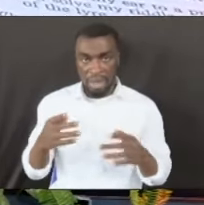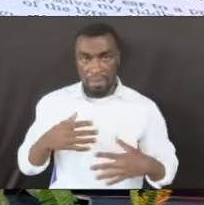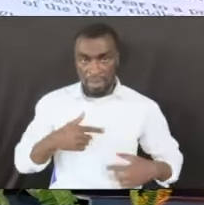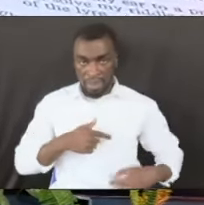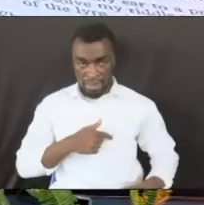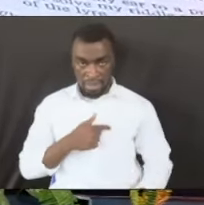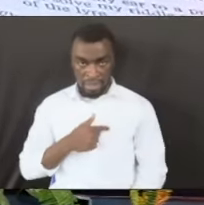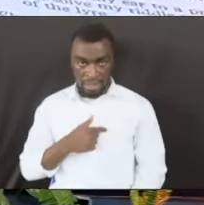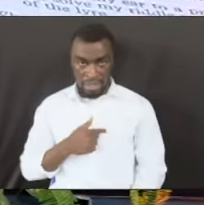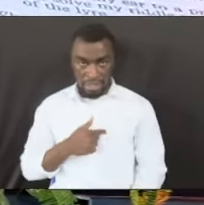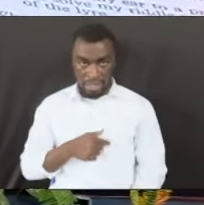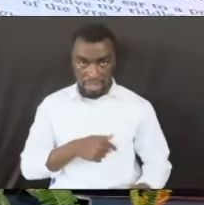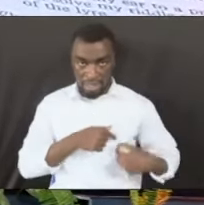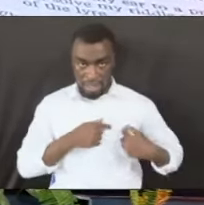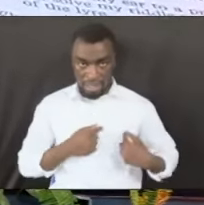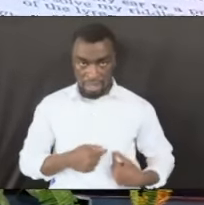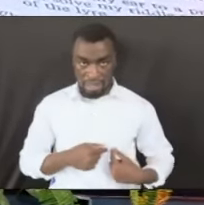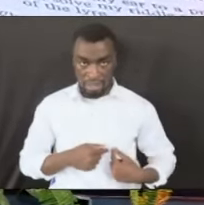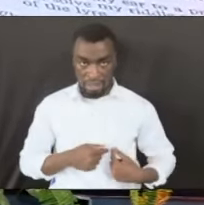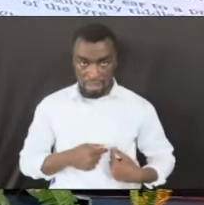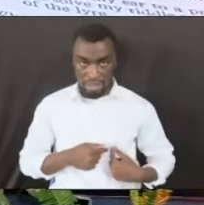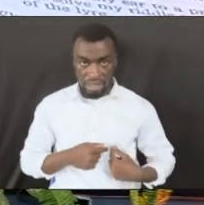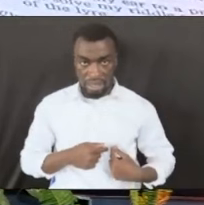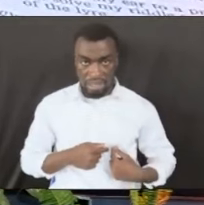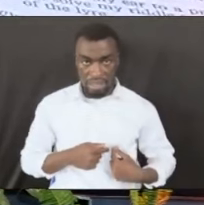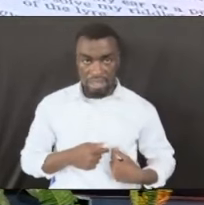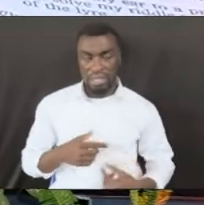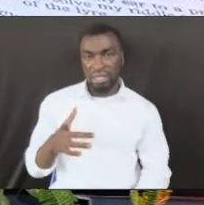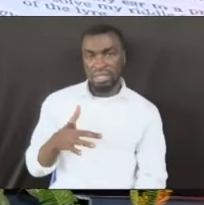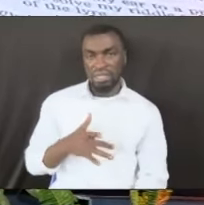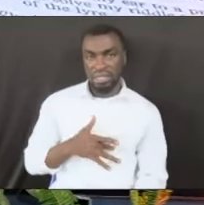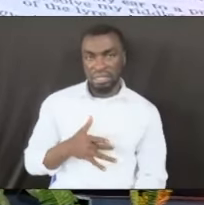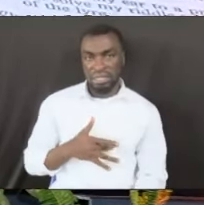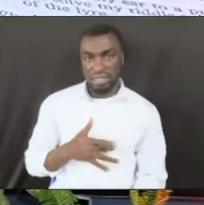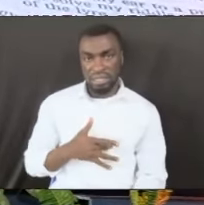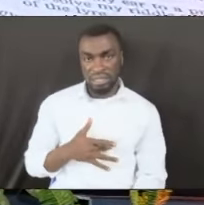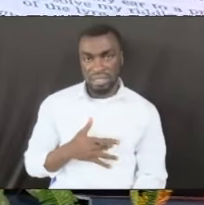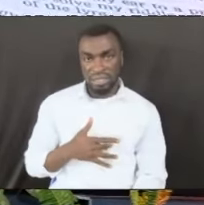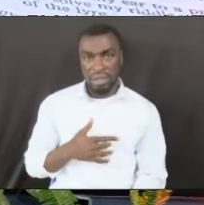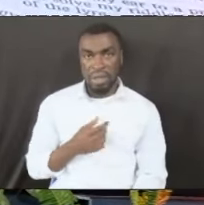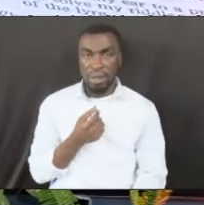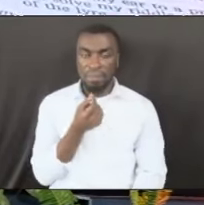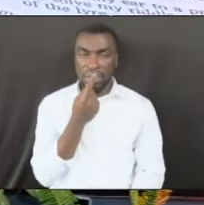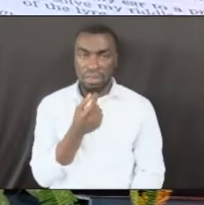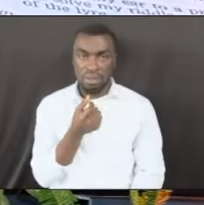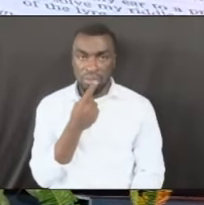until he got in touch with a medical missionary.